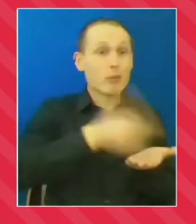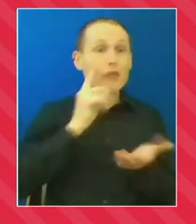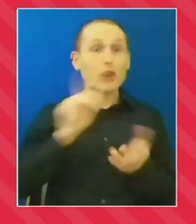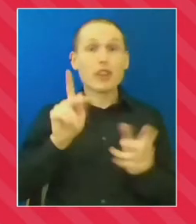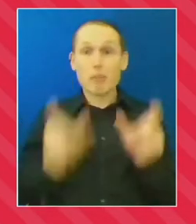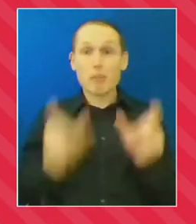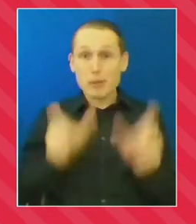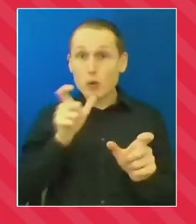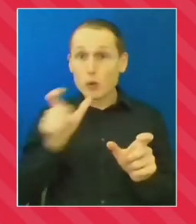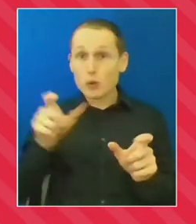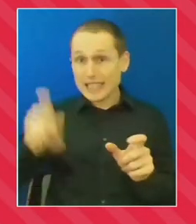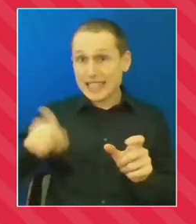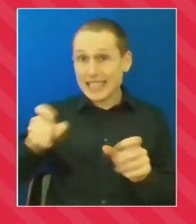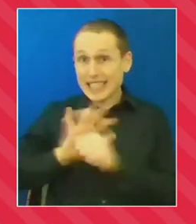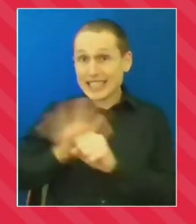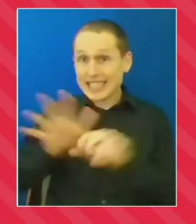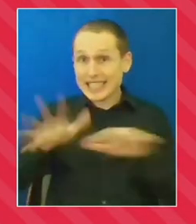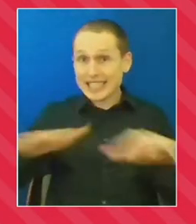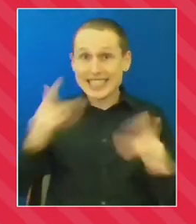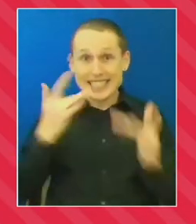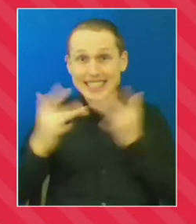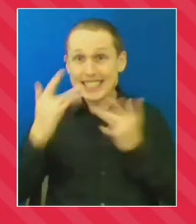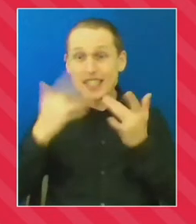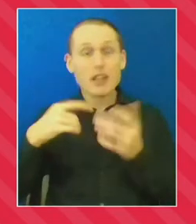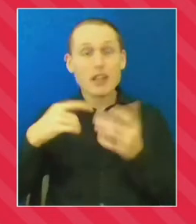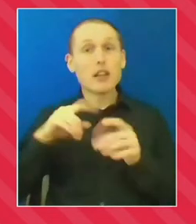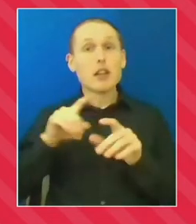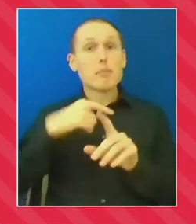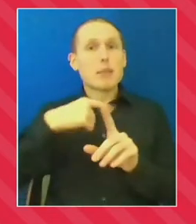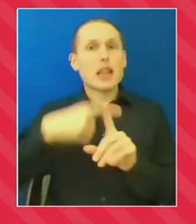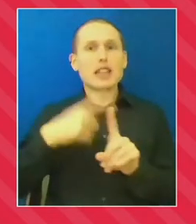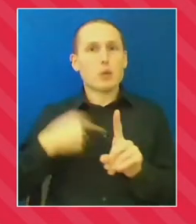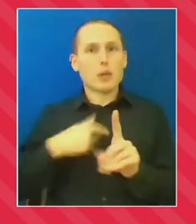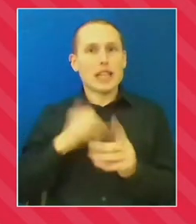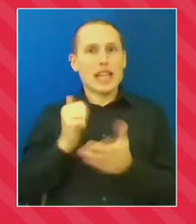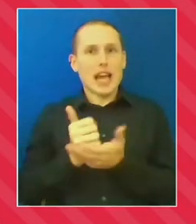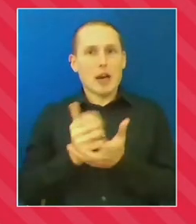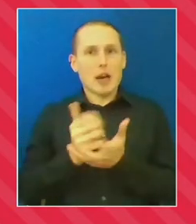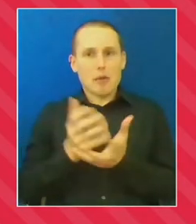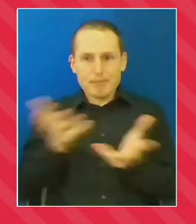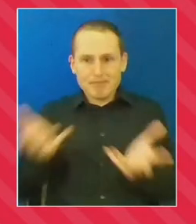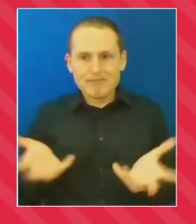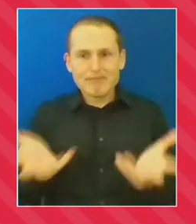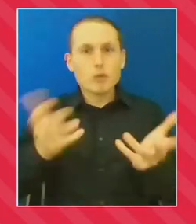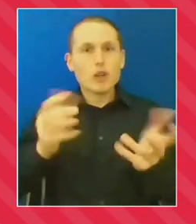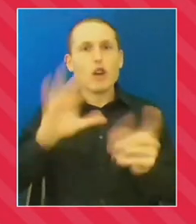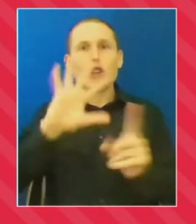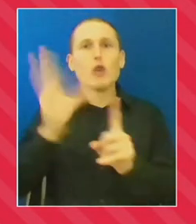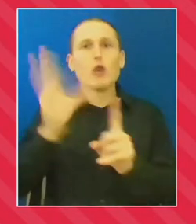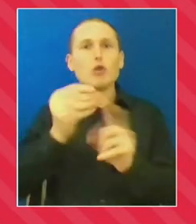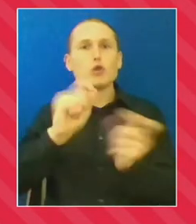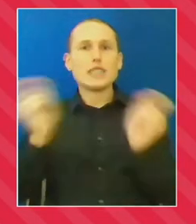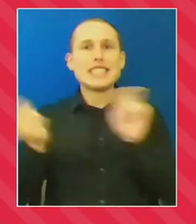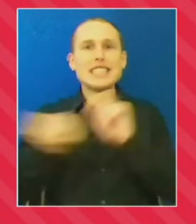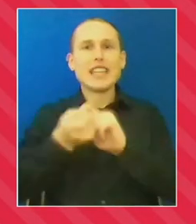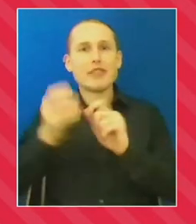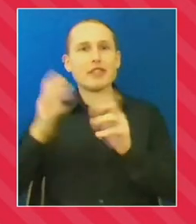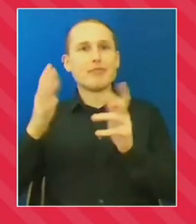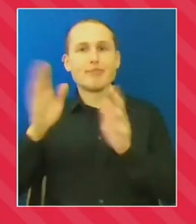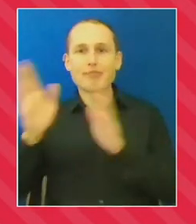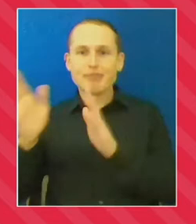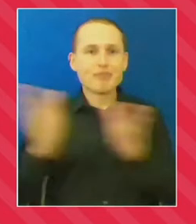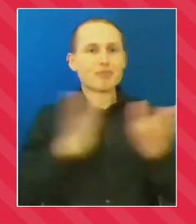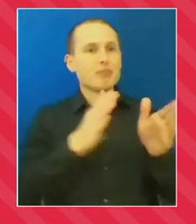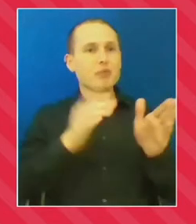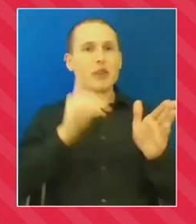pandemic, but that we would really be able to accelerate the cultural shift towards, you know, eating